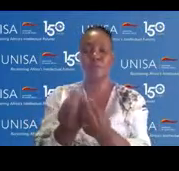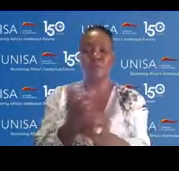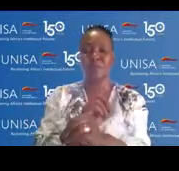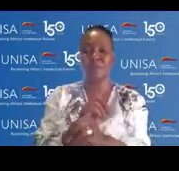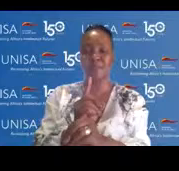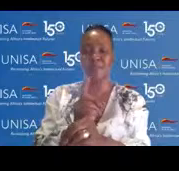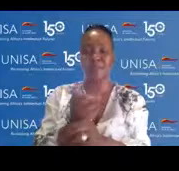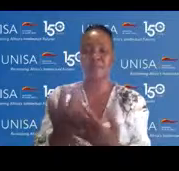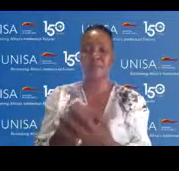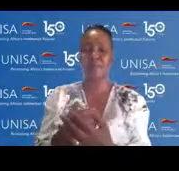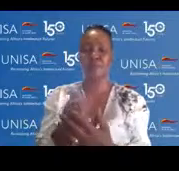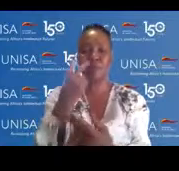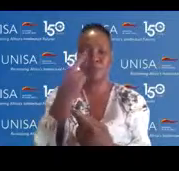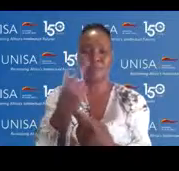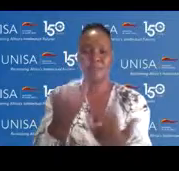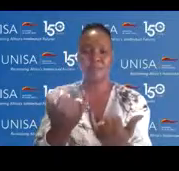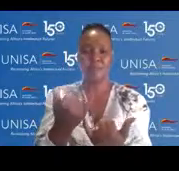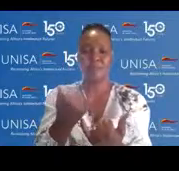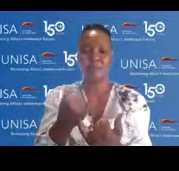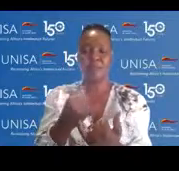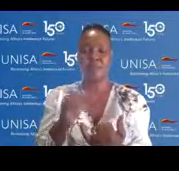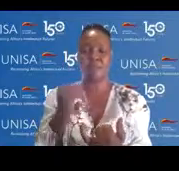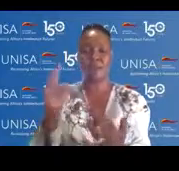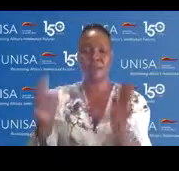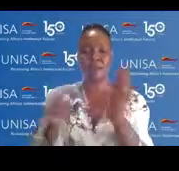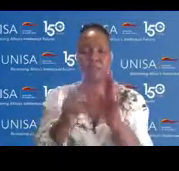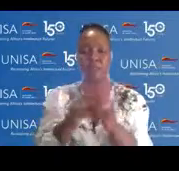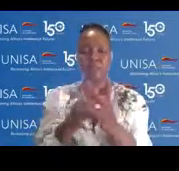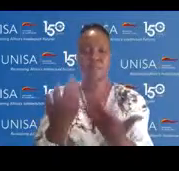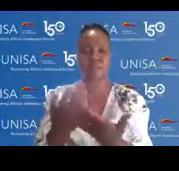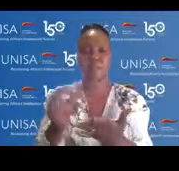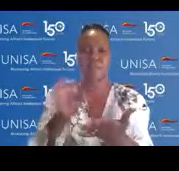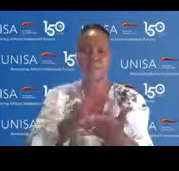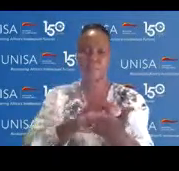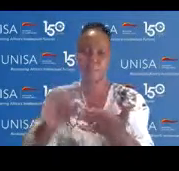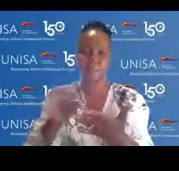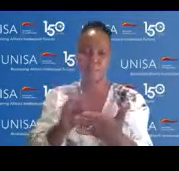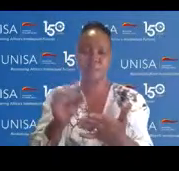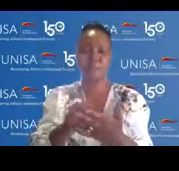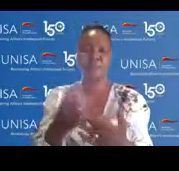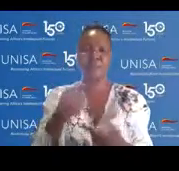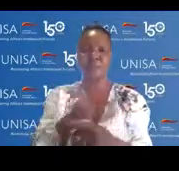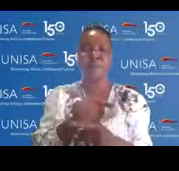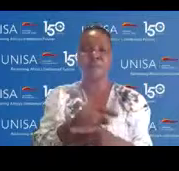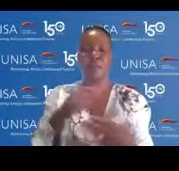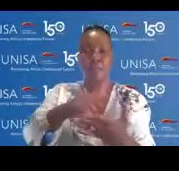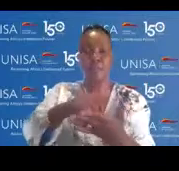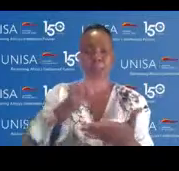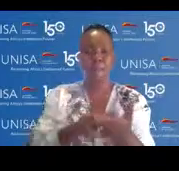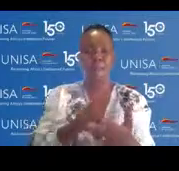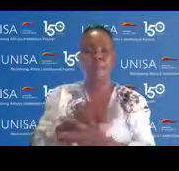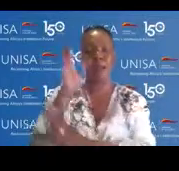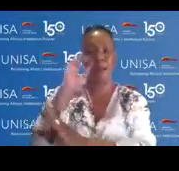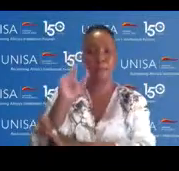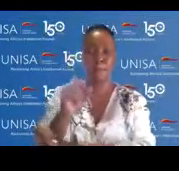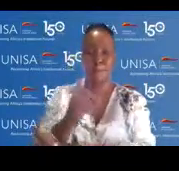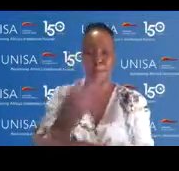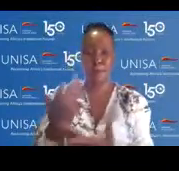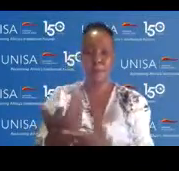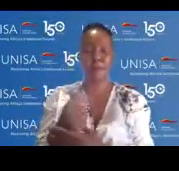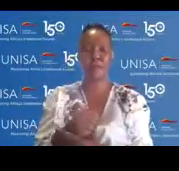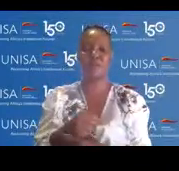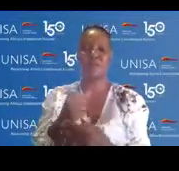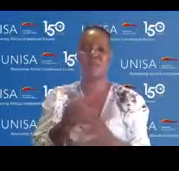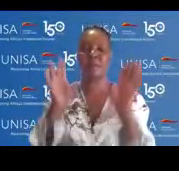go. Can you see how much space I've just cleared by clearing that app? But now you must just remember, if it's Facebook, for